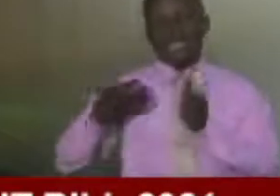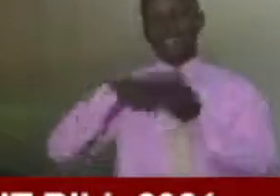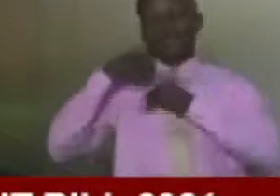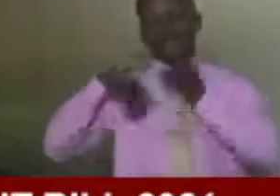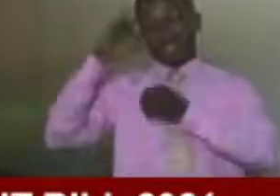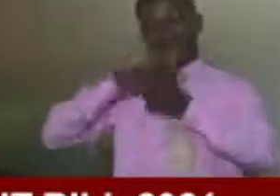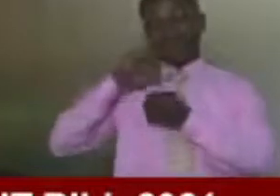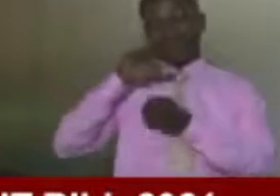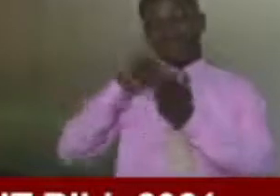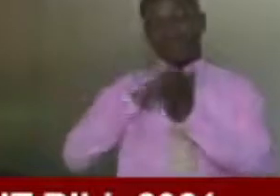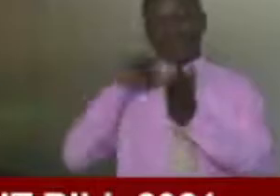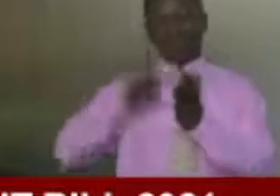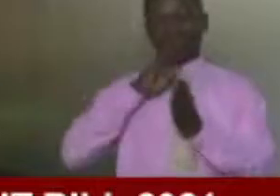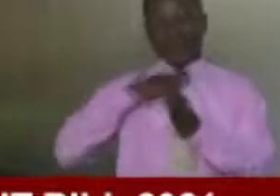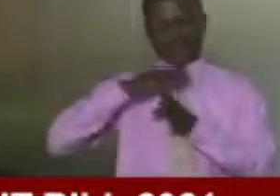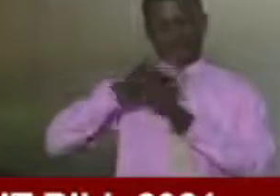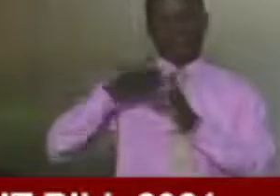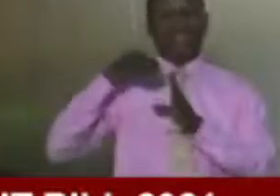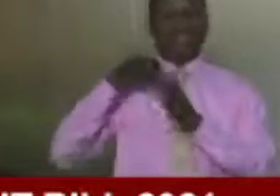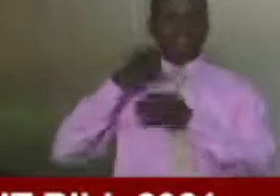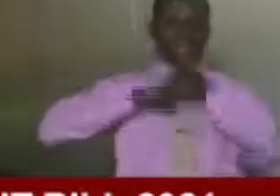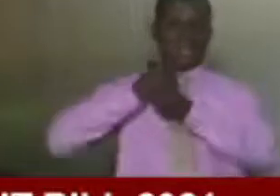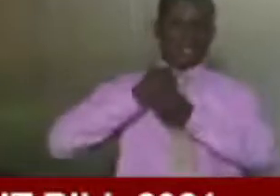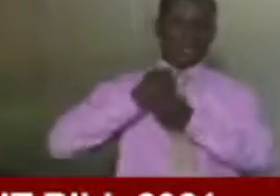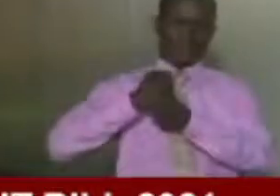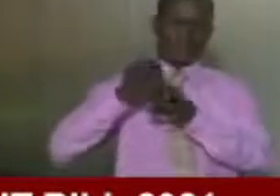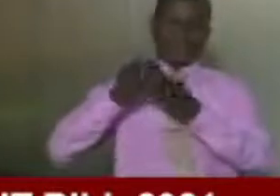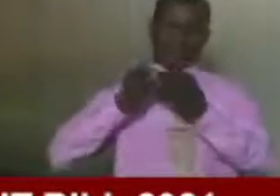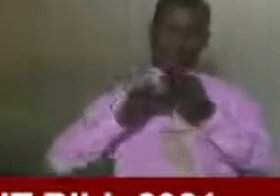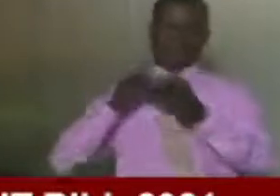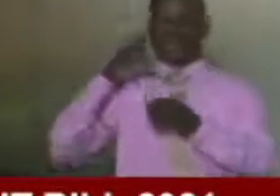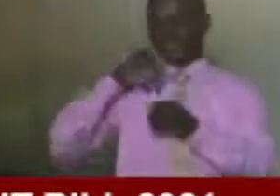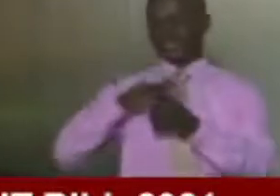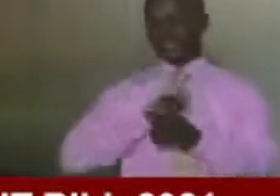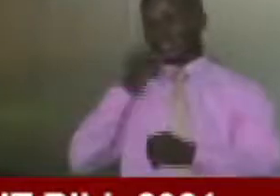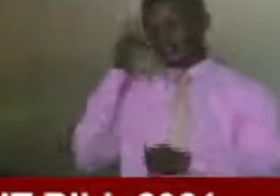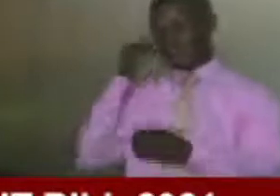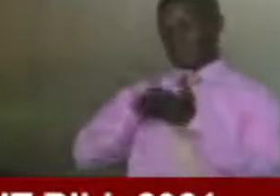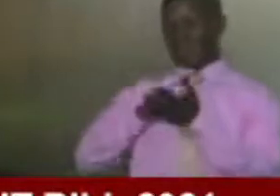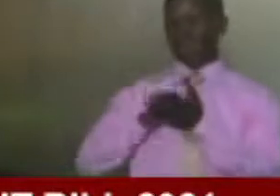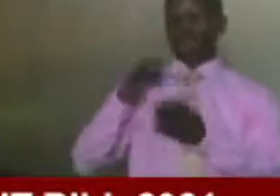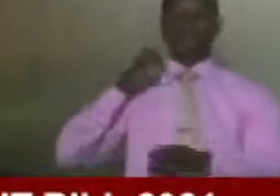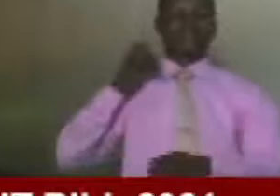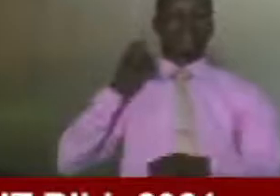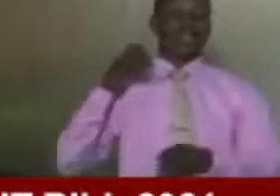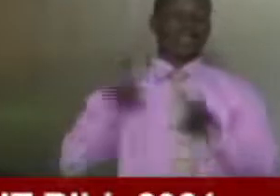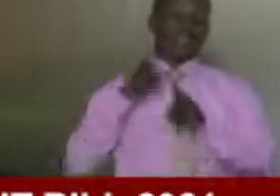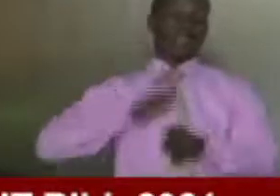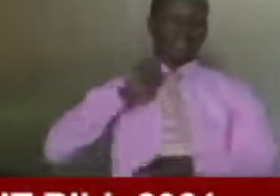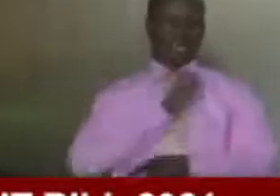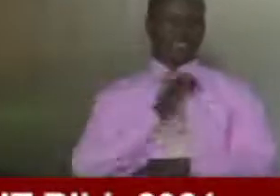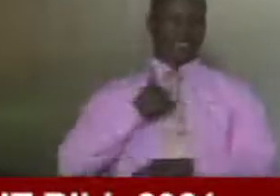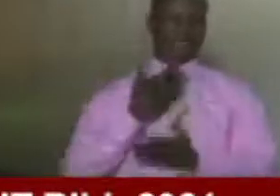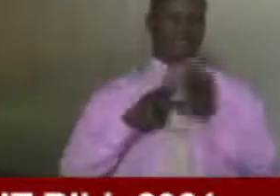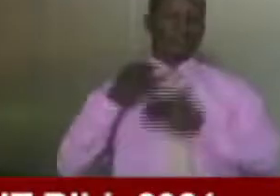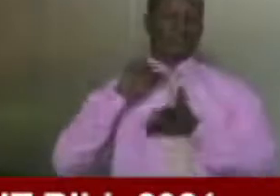laws should be concluded a year to the elections. So I think that the executive has part of the blame.